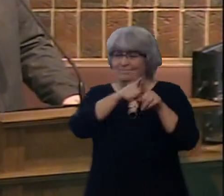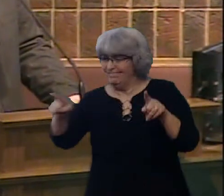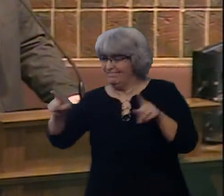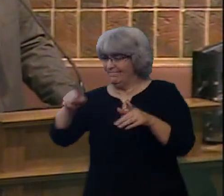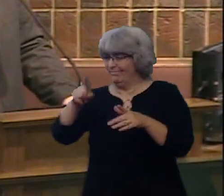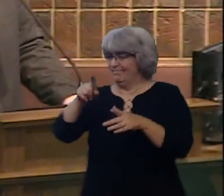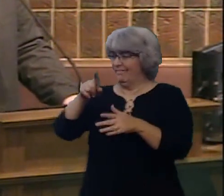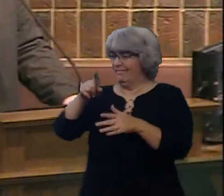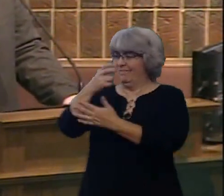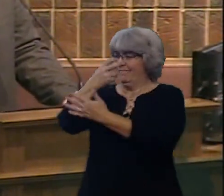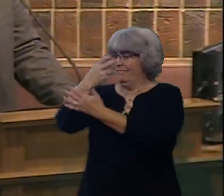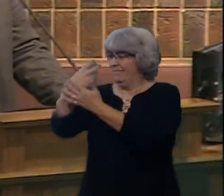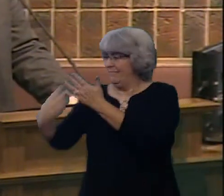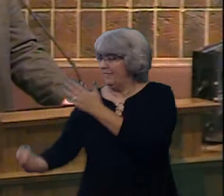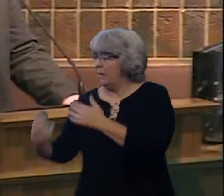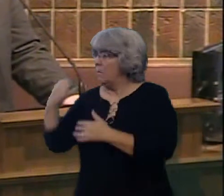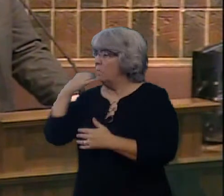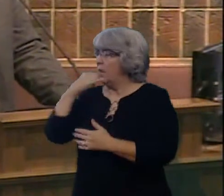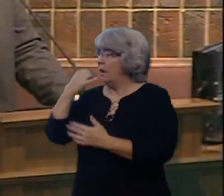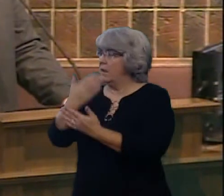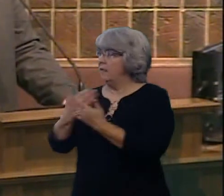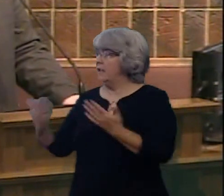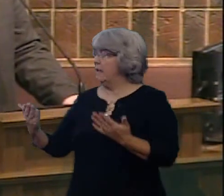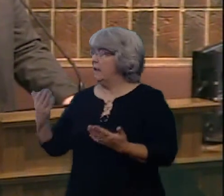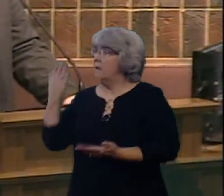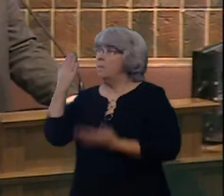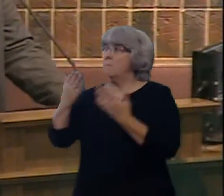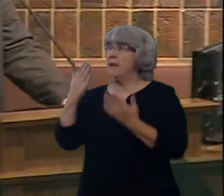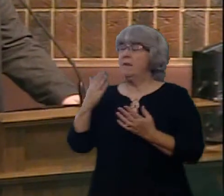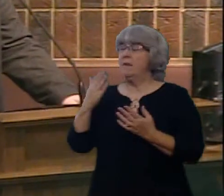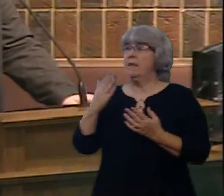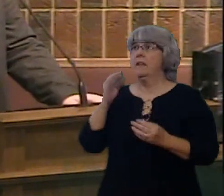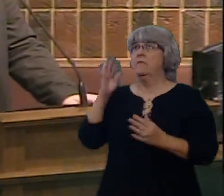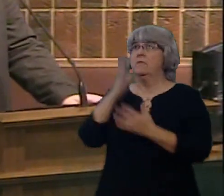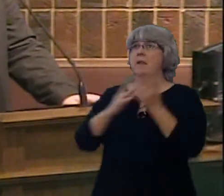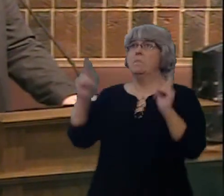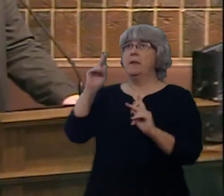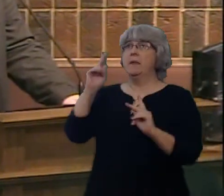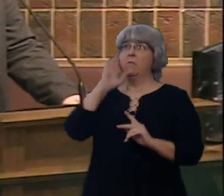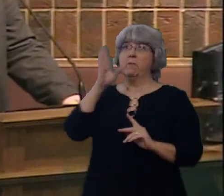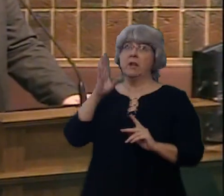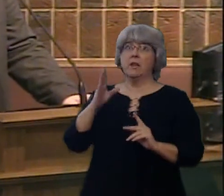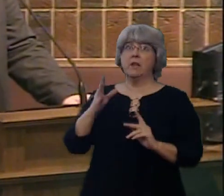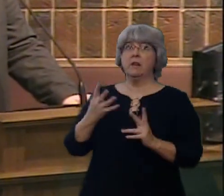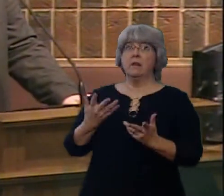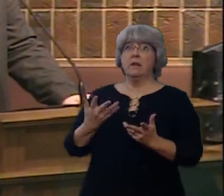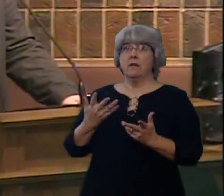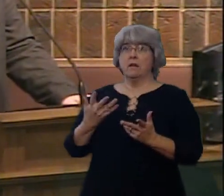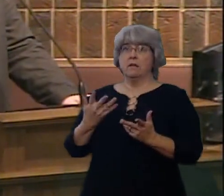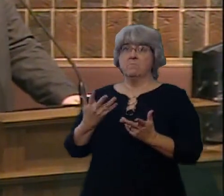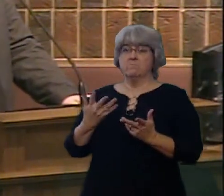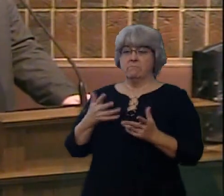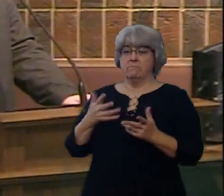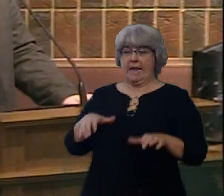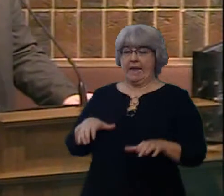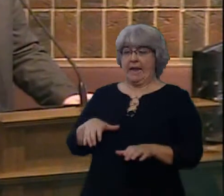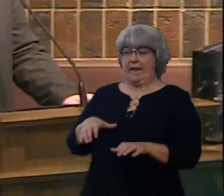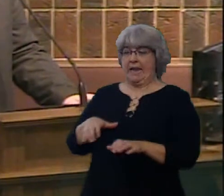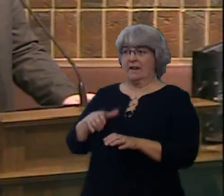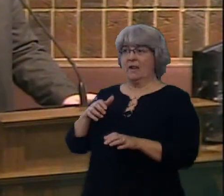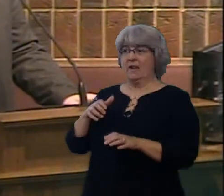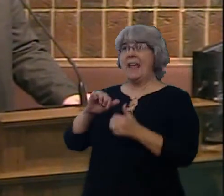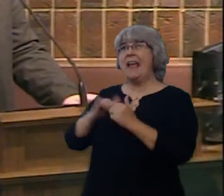not it was actually a gift from God, whether this might have been some kind of conjurer's trick. We read